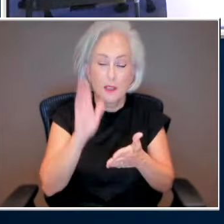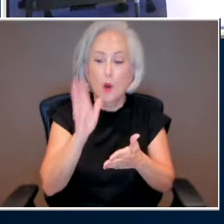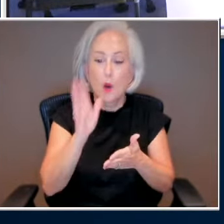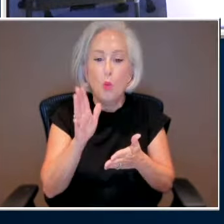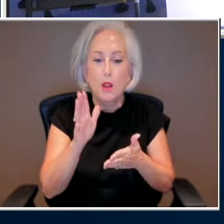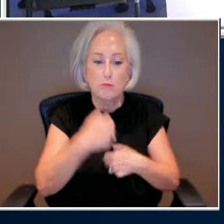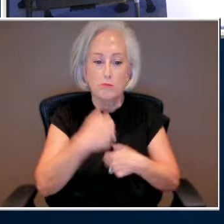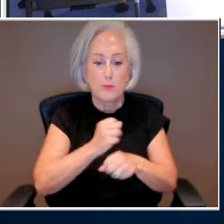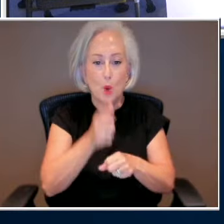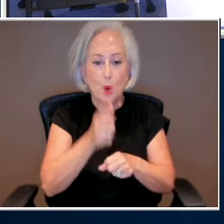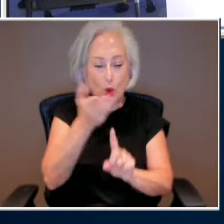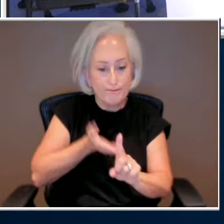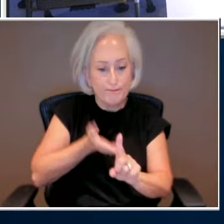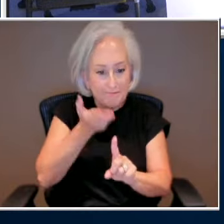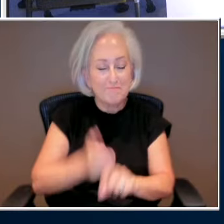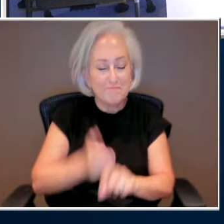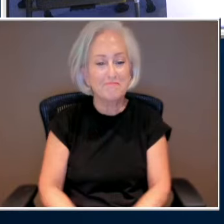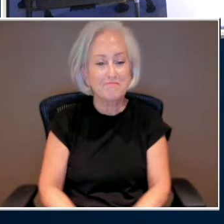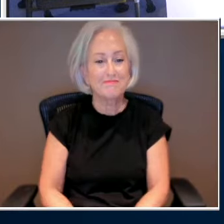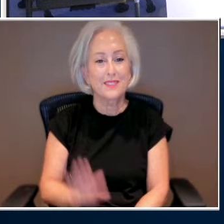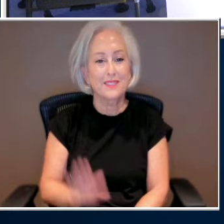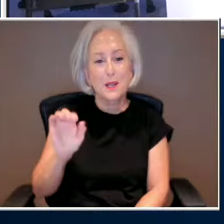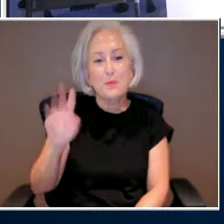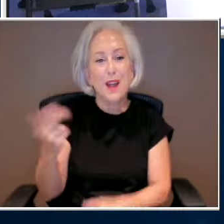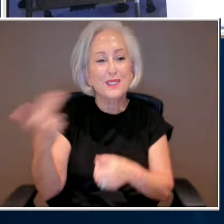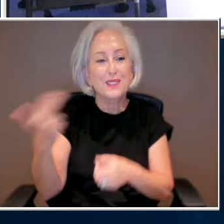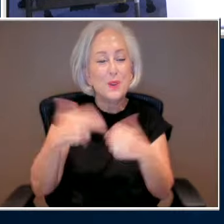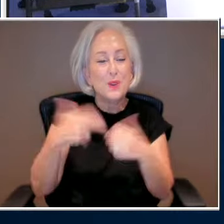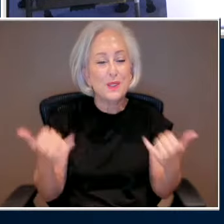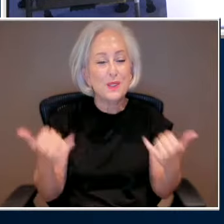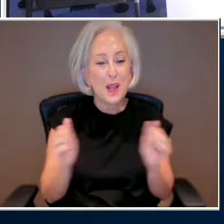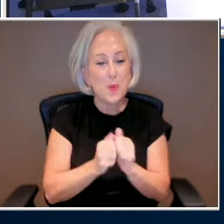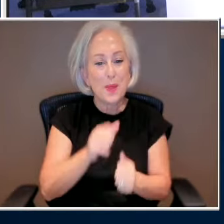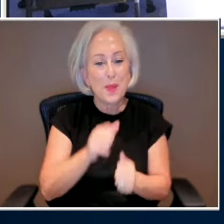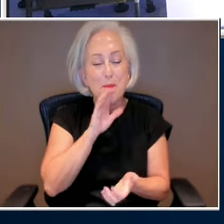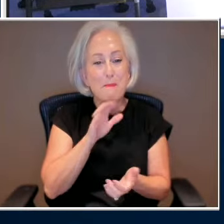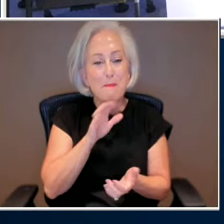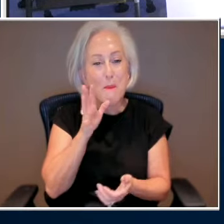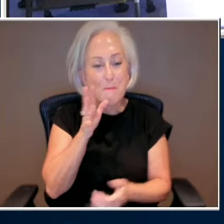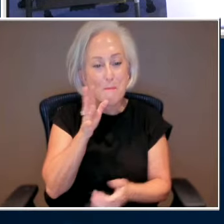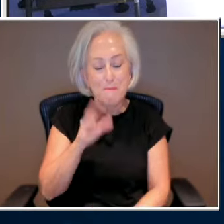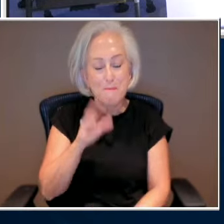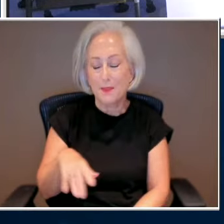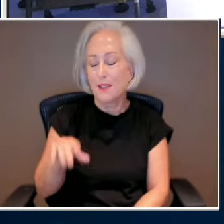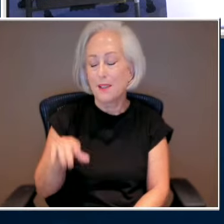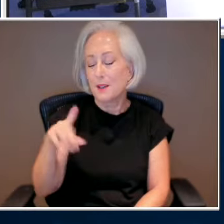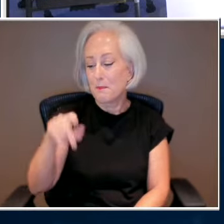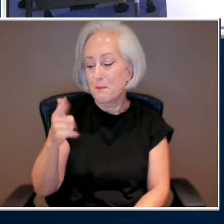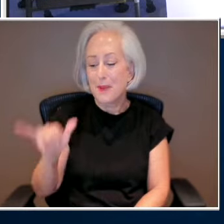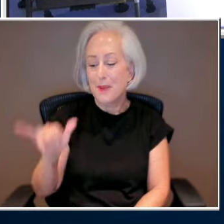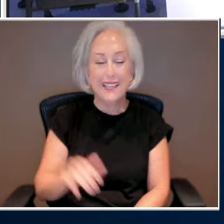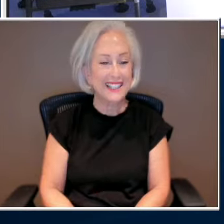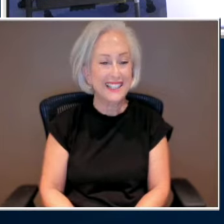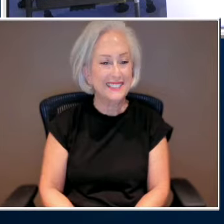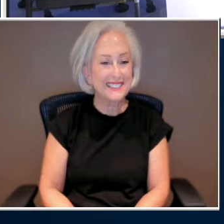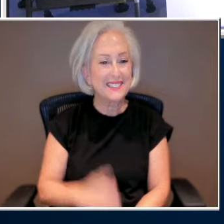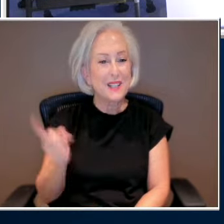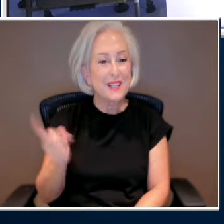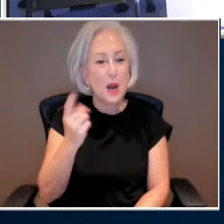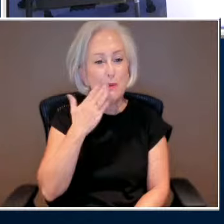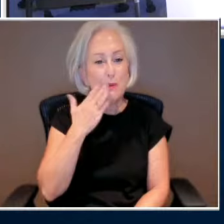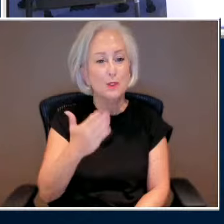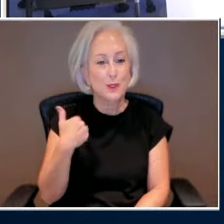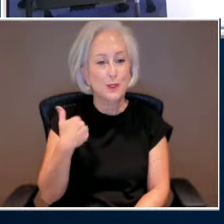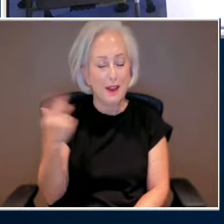And Bret is joining us this morning along with his mom, Peggy. Good morning to both of you. Good morning. Thank you for having us. Always good to have you both sitting here together,